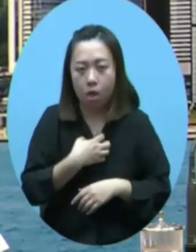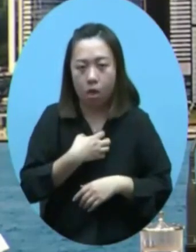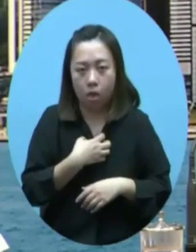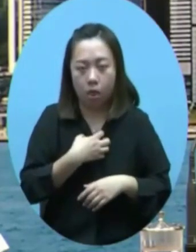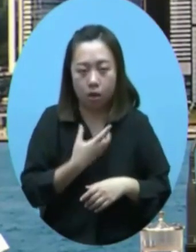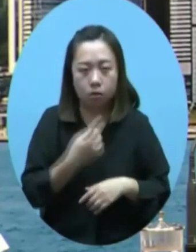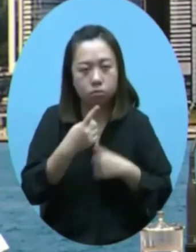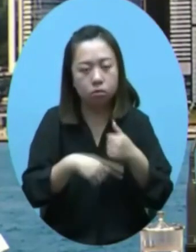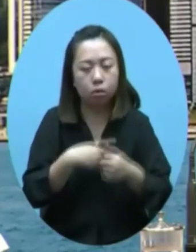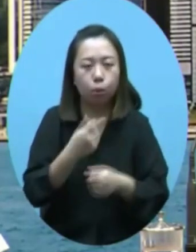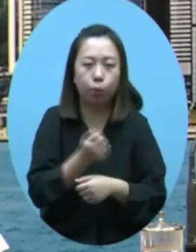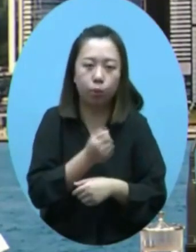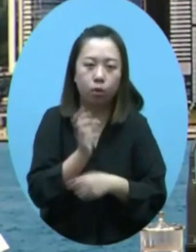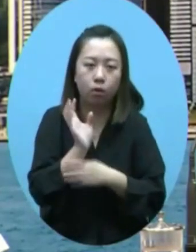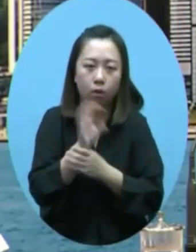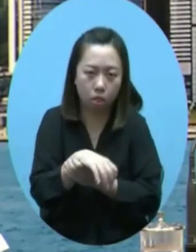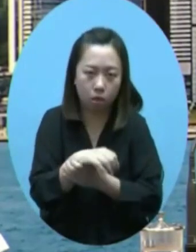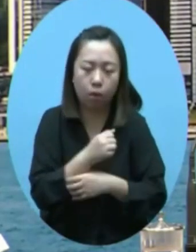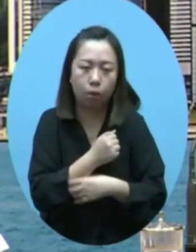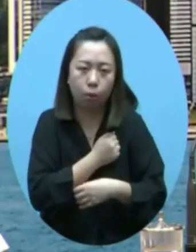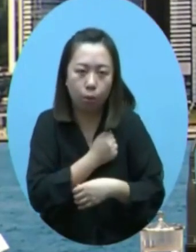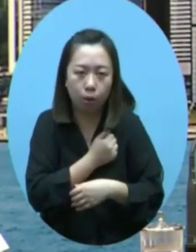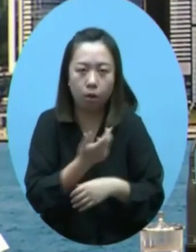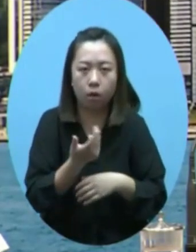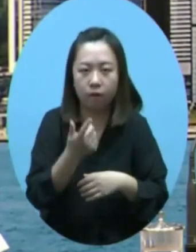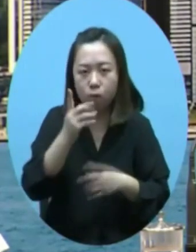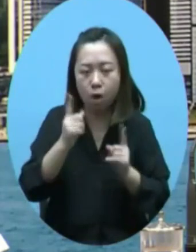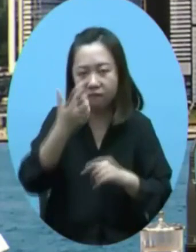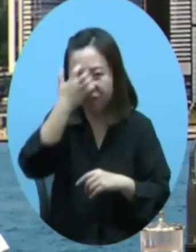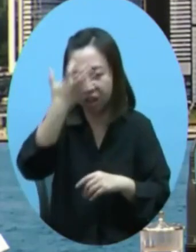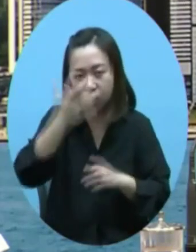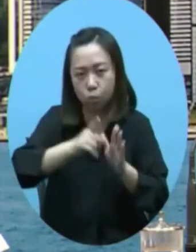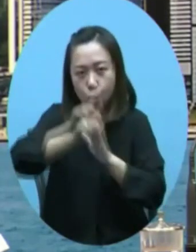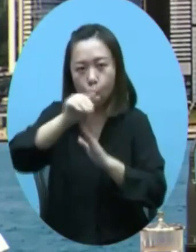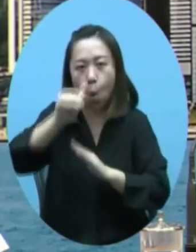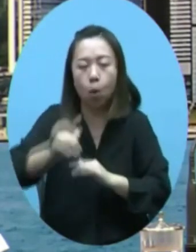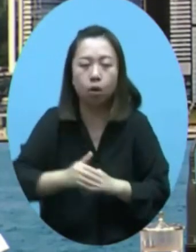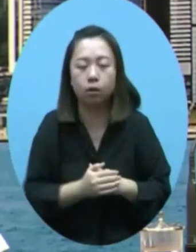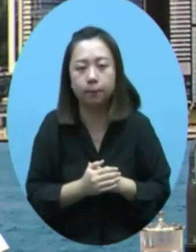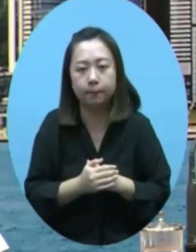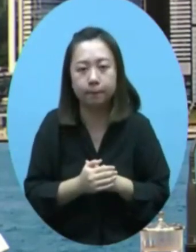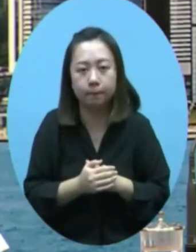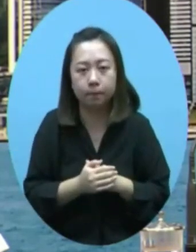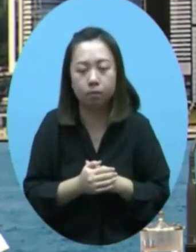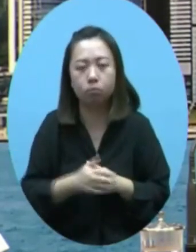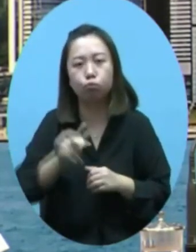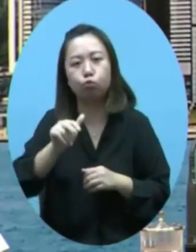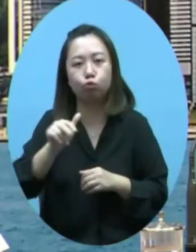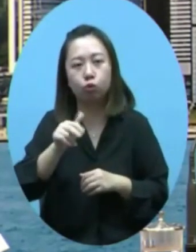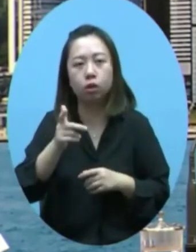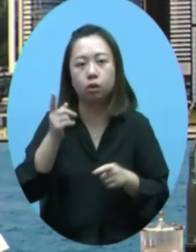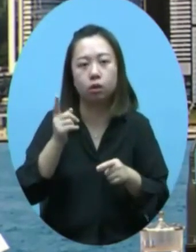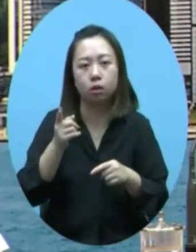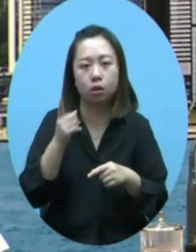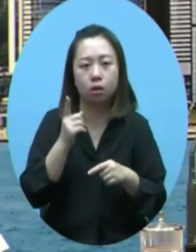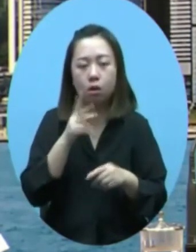have shortness of breath and or have high fever. So that's all you can